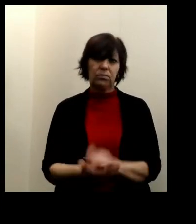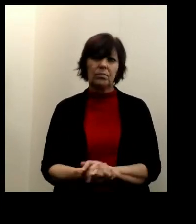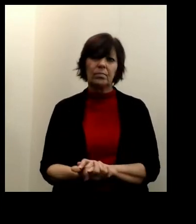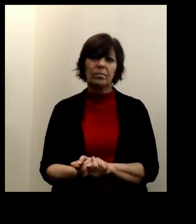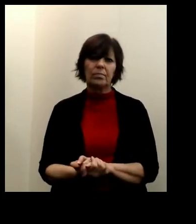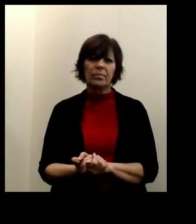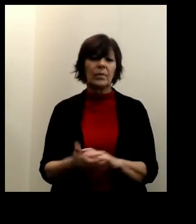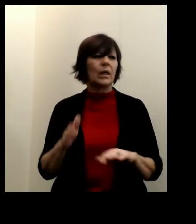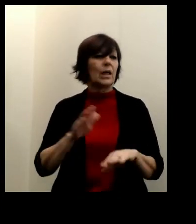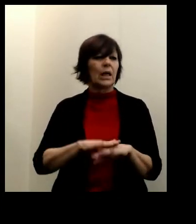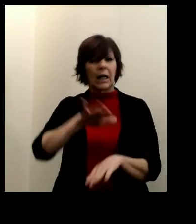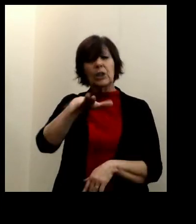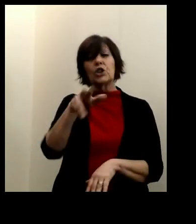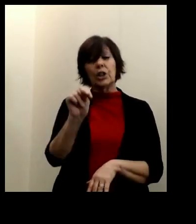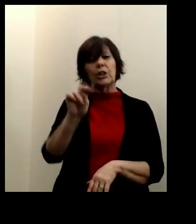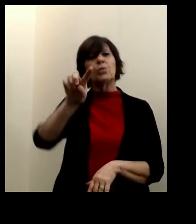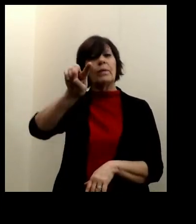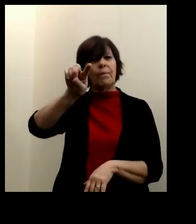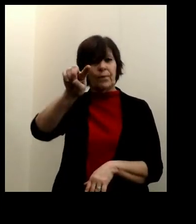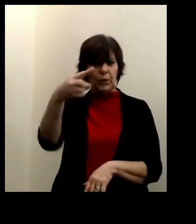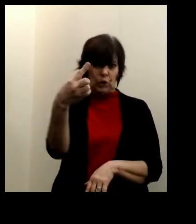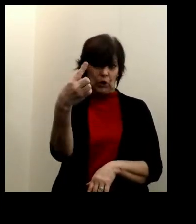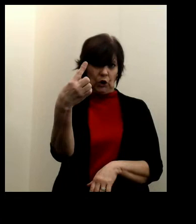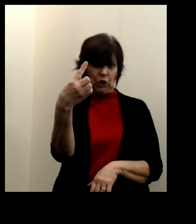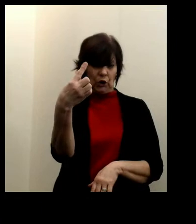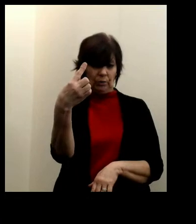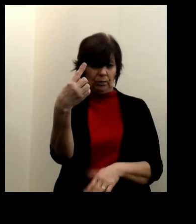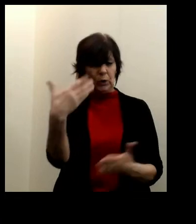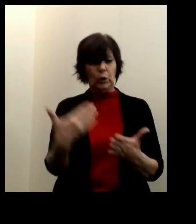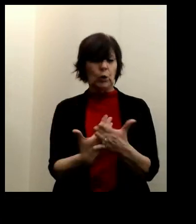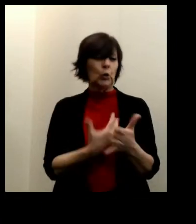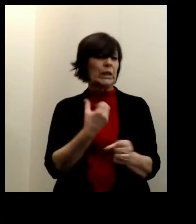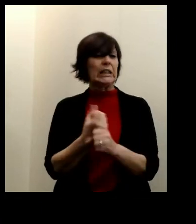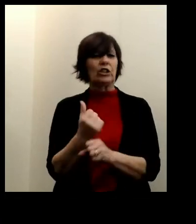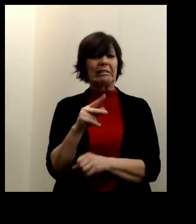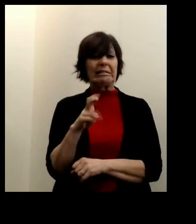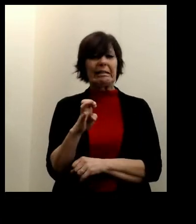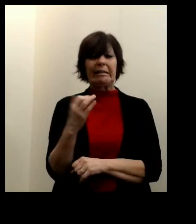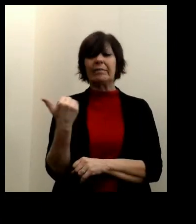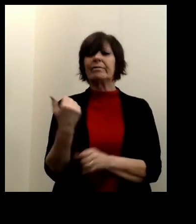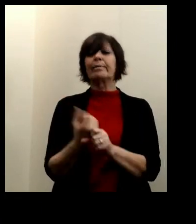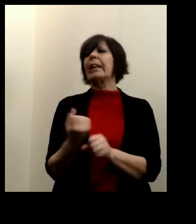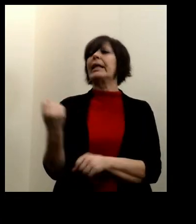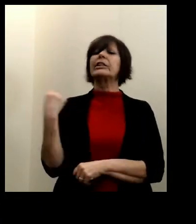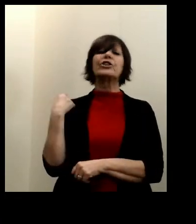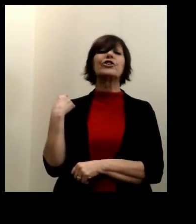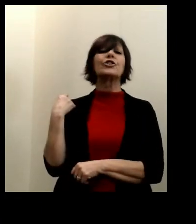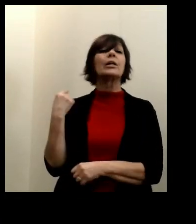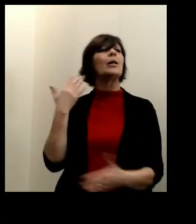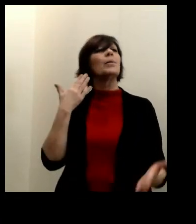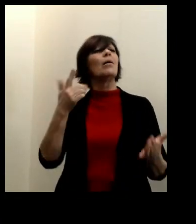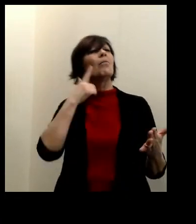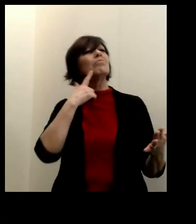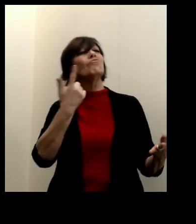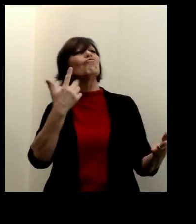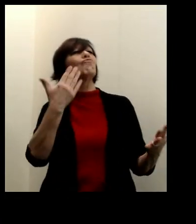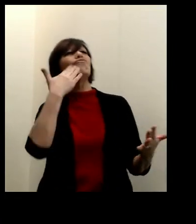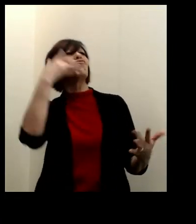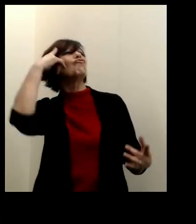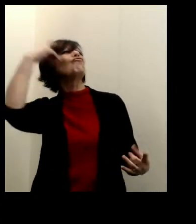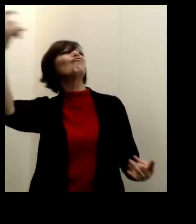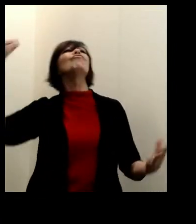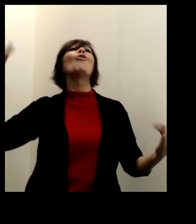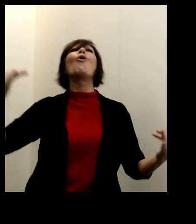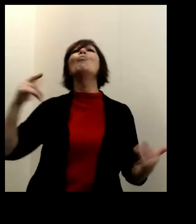on January 1st or New Year's Eve this past year were maybe ringing in the new year, hoping